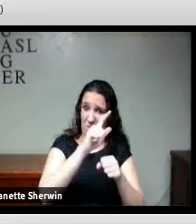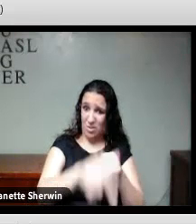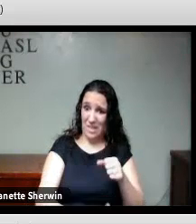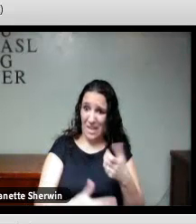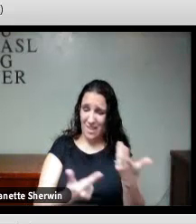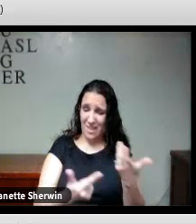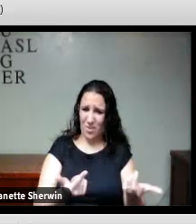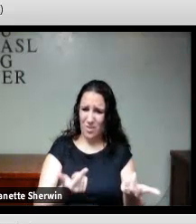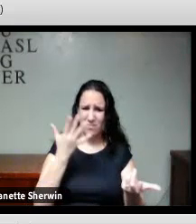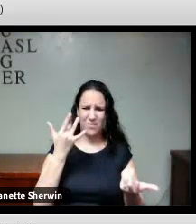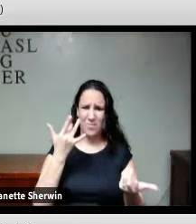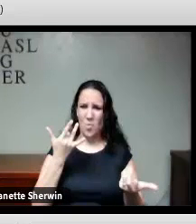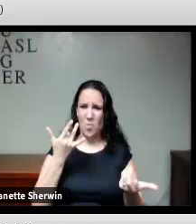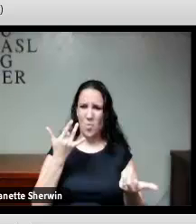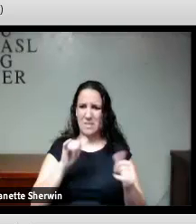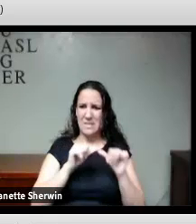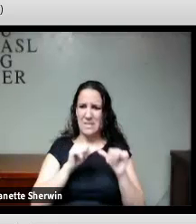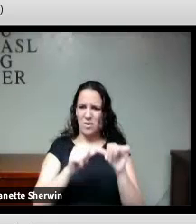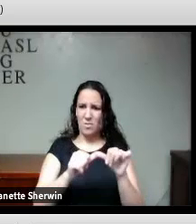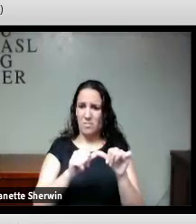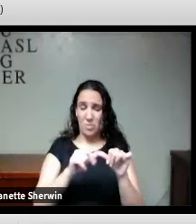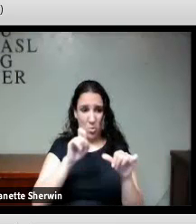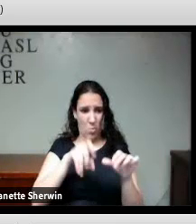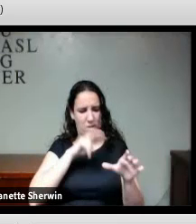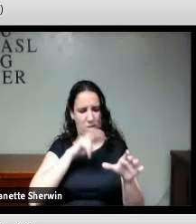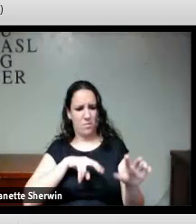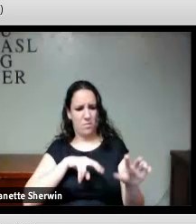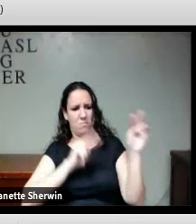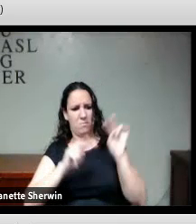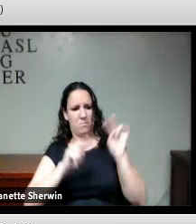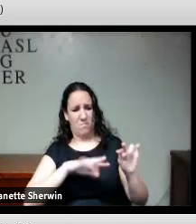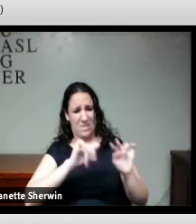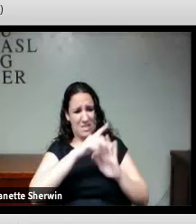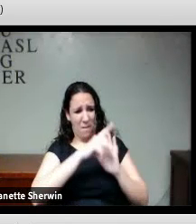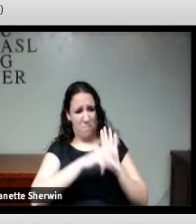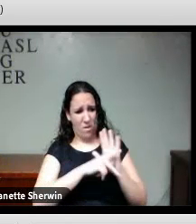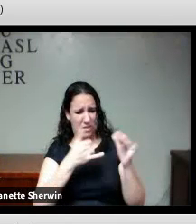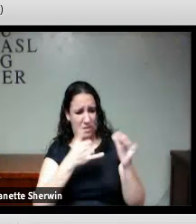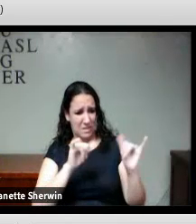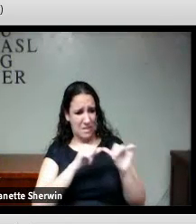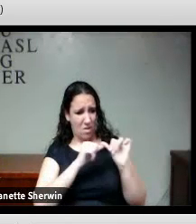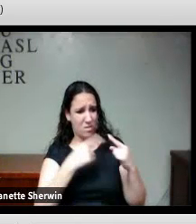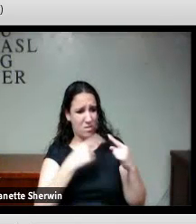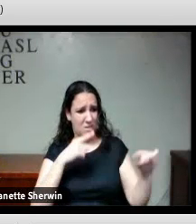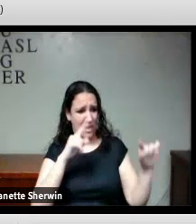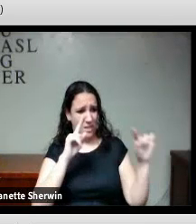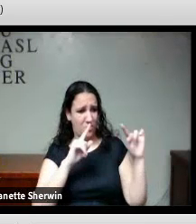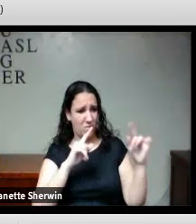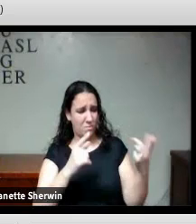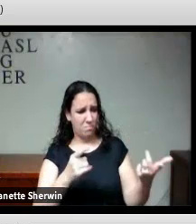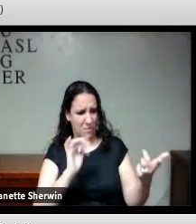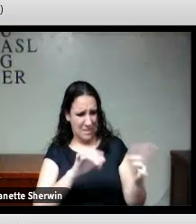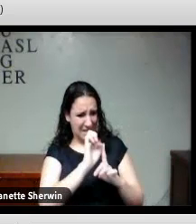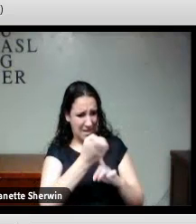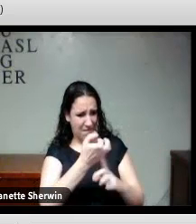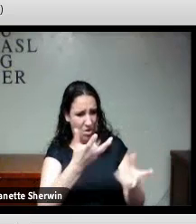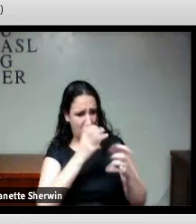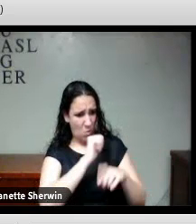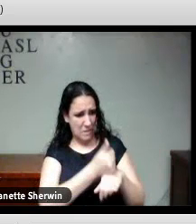over a quarter of a century. Do we need to step back and say, is this effective? Is this creating the environment that we want to create in our